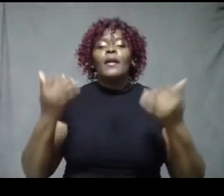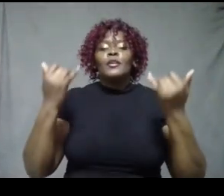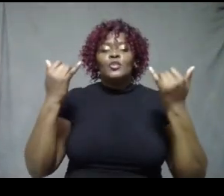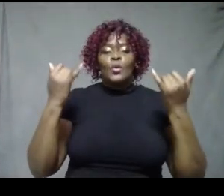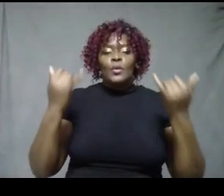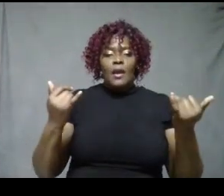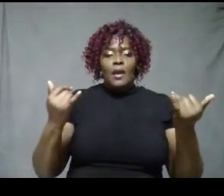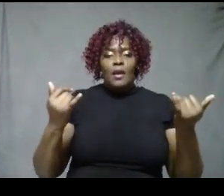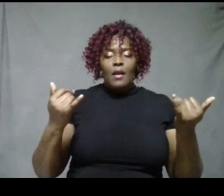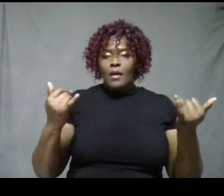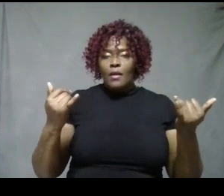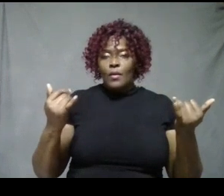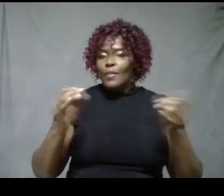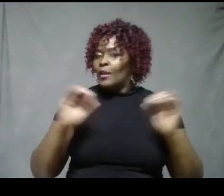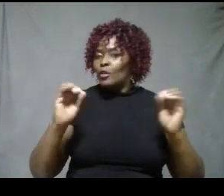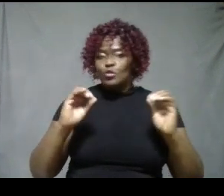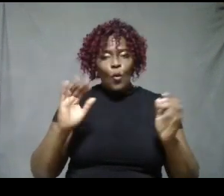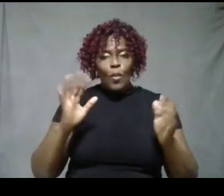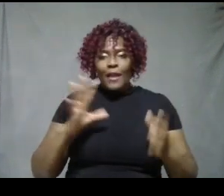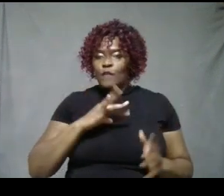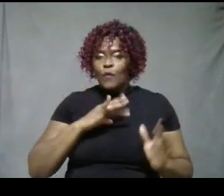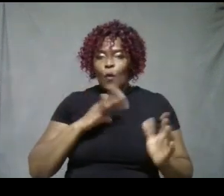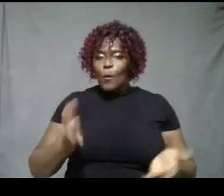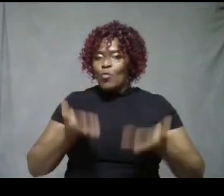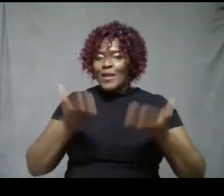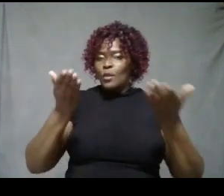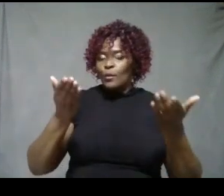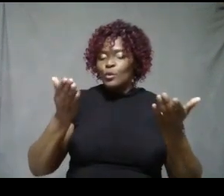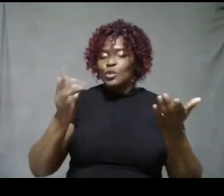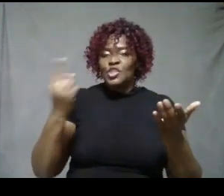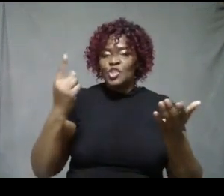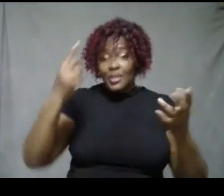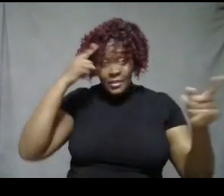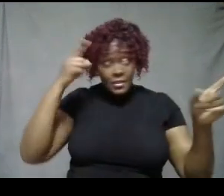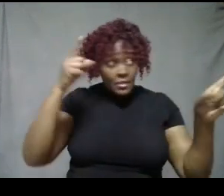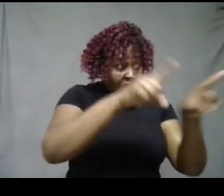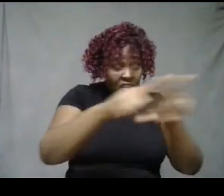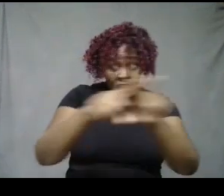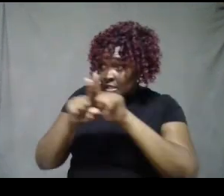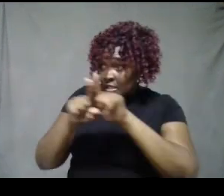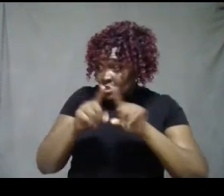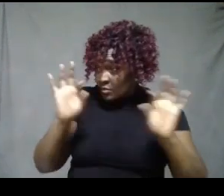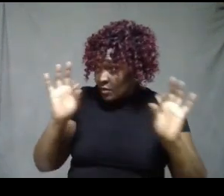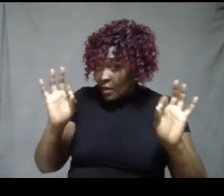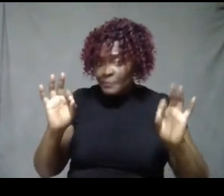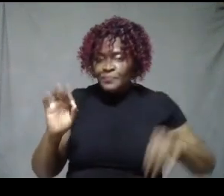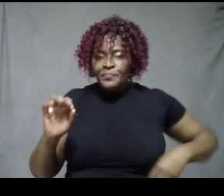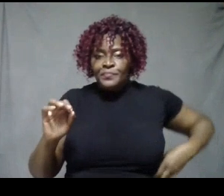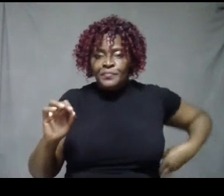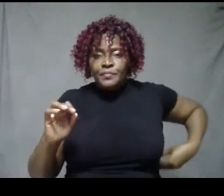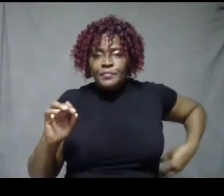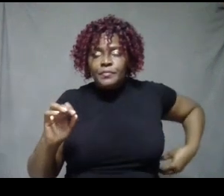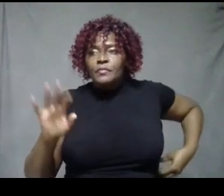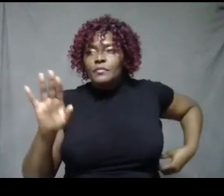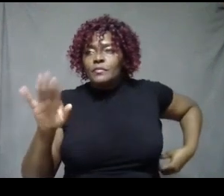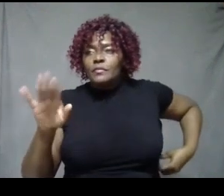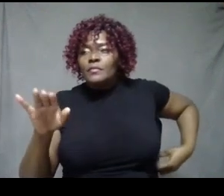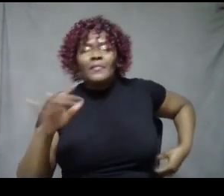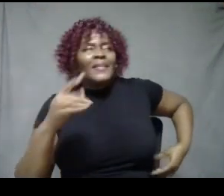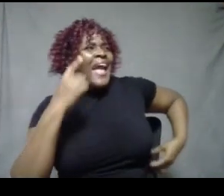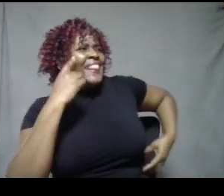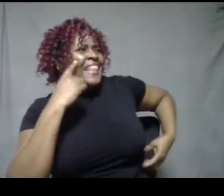no formal resolution or item before us, just a consensus. Is that correct? Well, I think if you're selecting an option, you should do it by